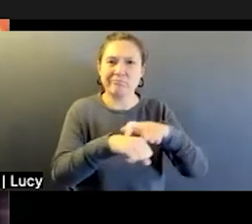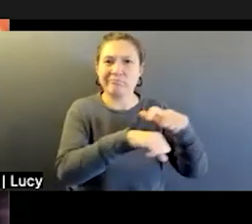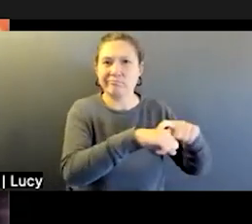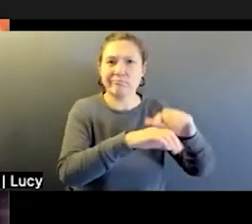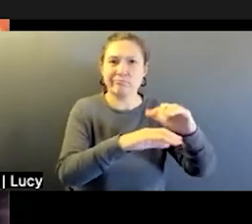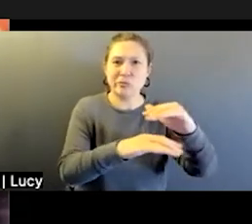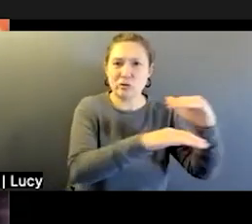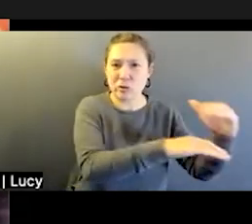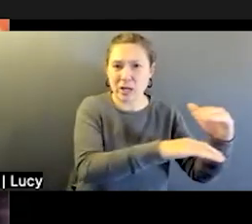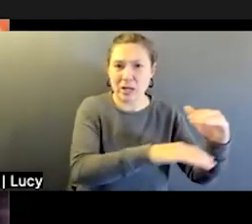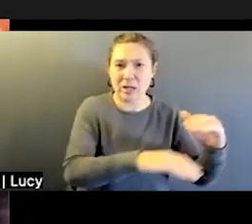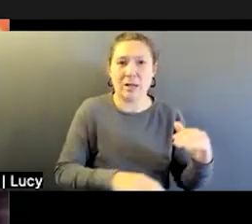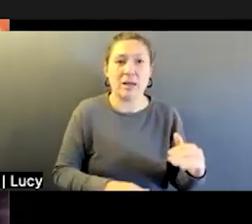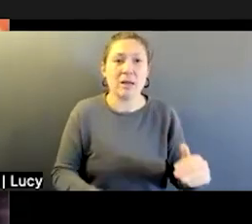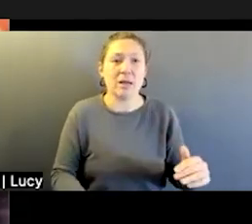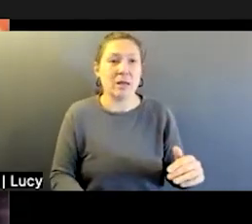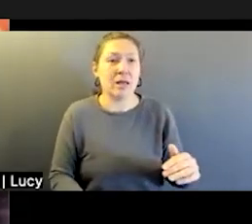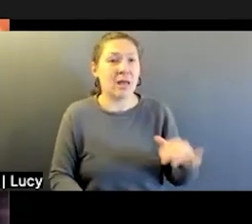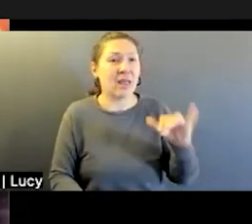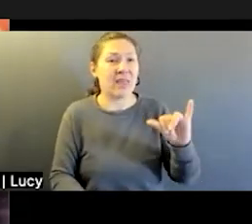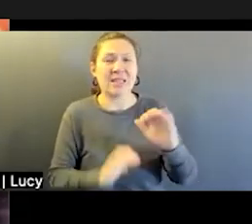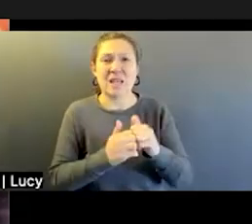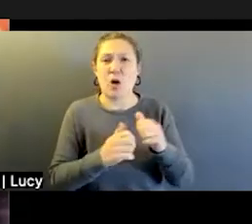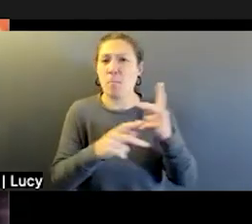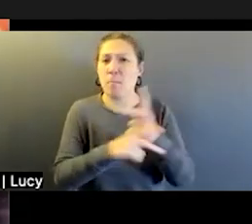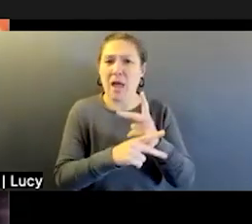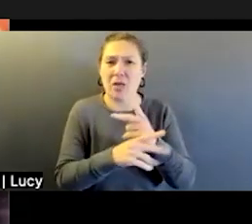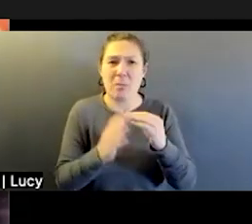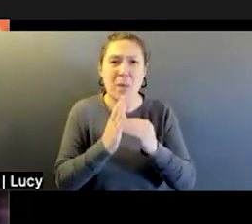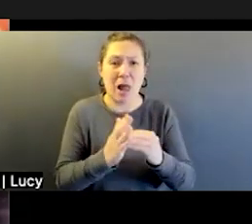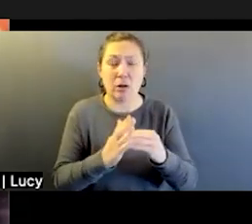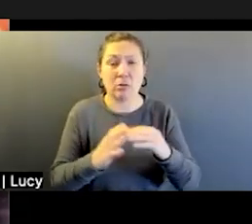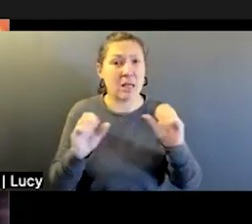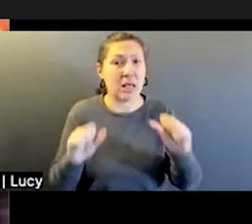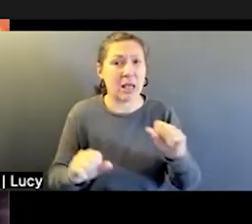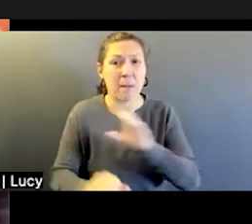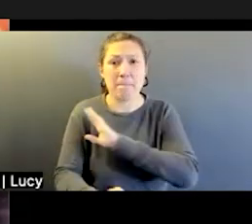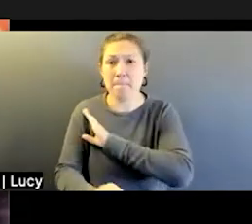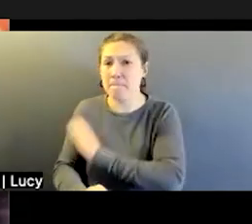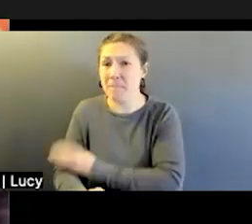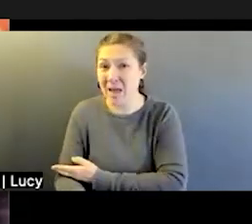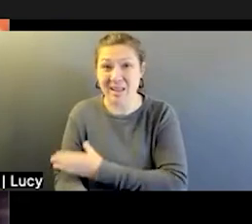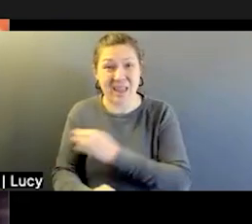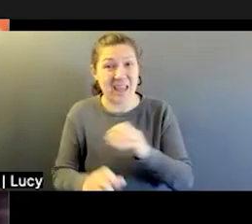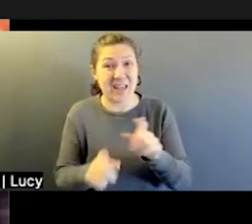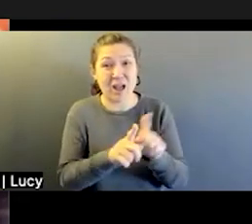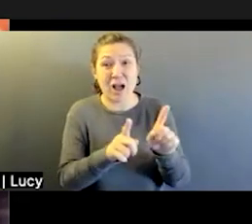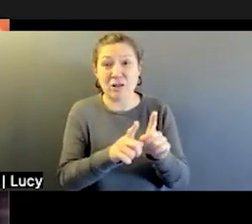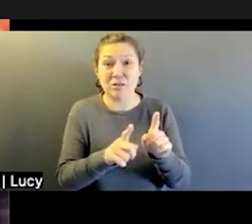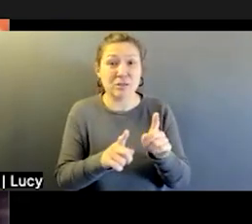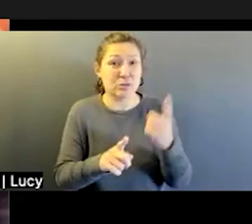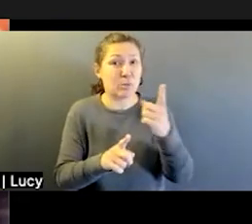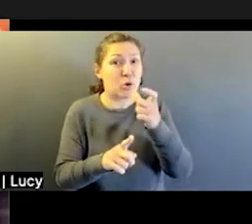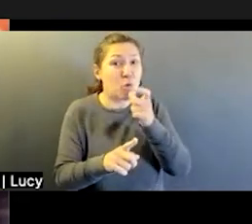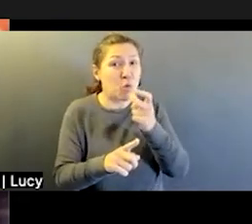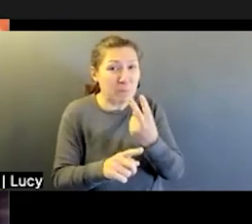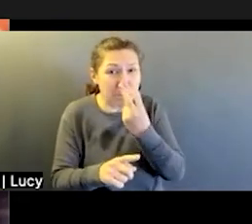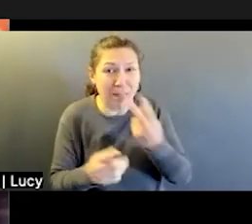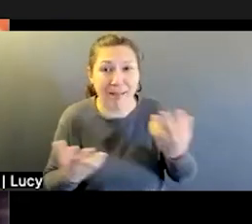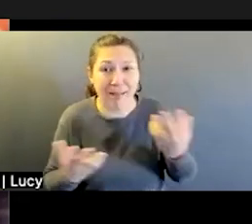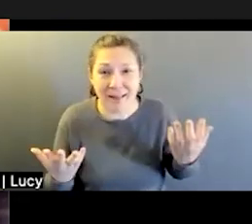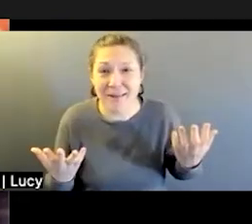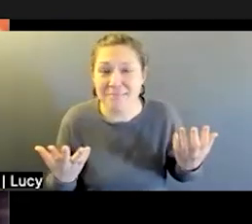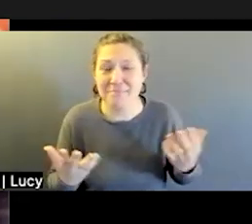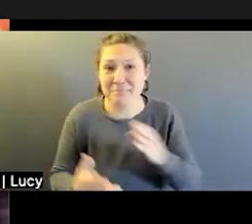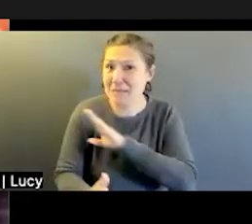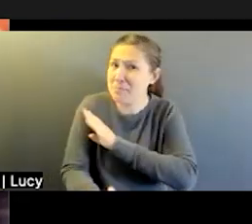power of mathematical modeling. That's the power of, I would say, blind mathematical modeling. And so I want to